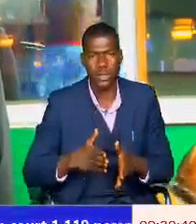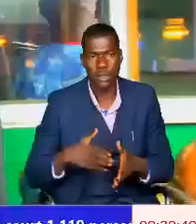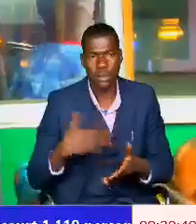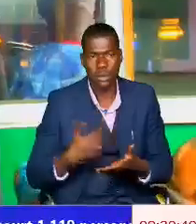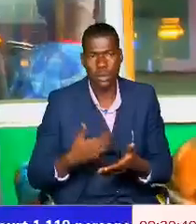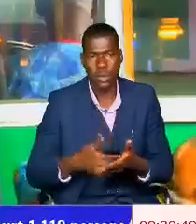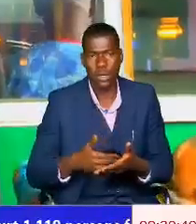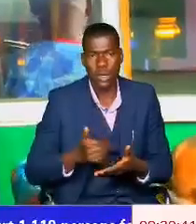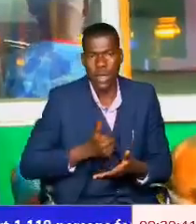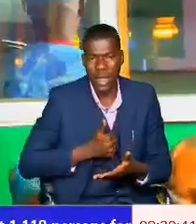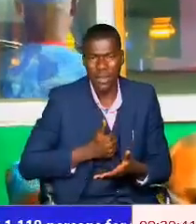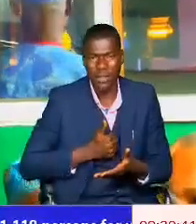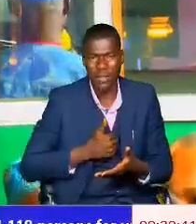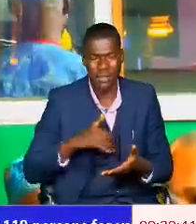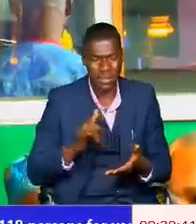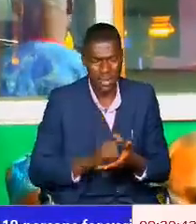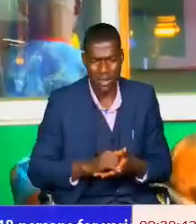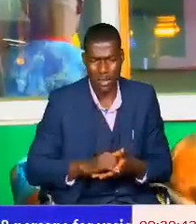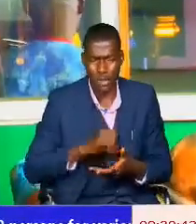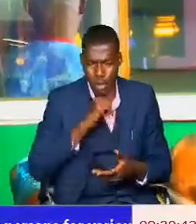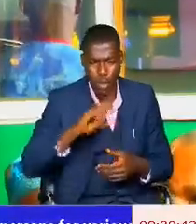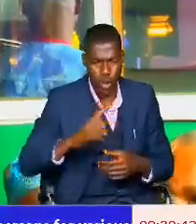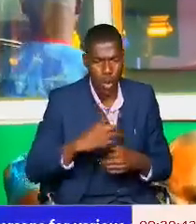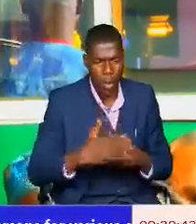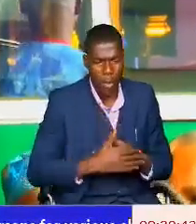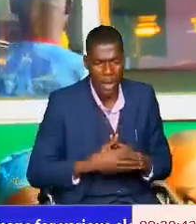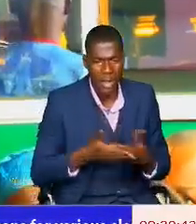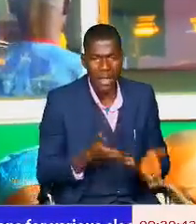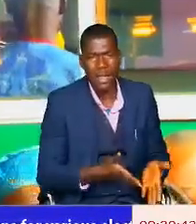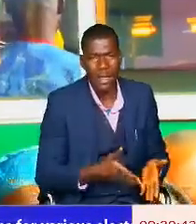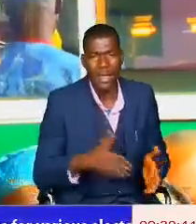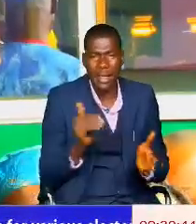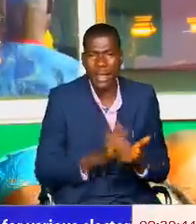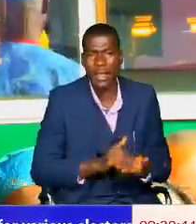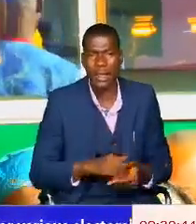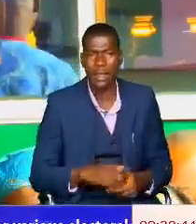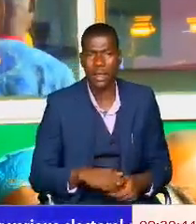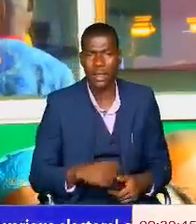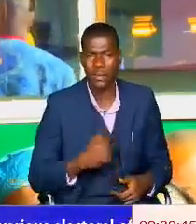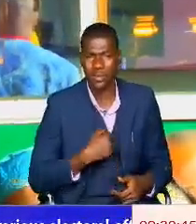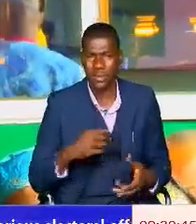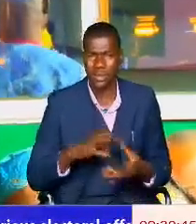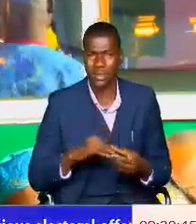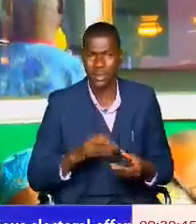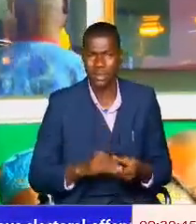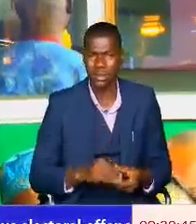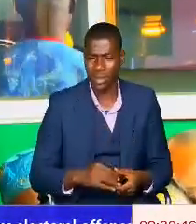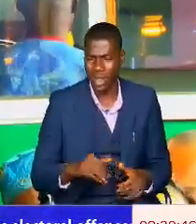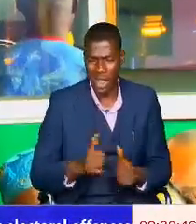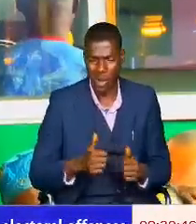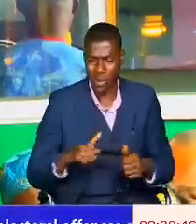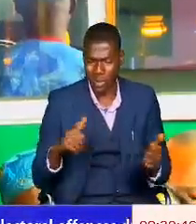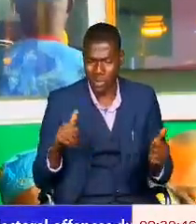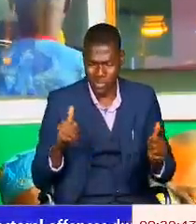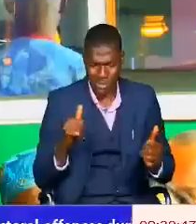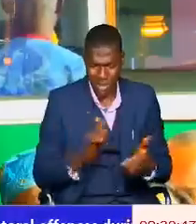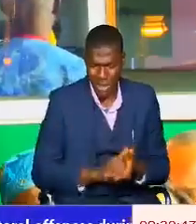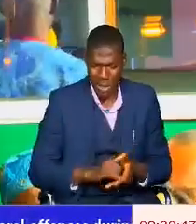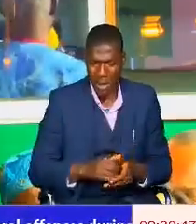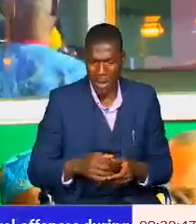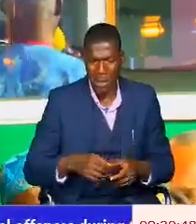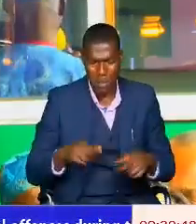police station ever, that he should not ever come back to this police station. I said, officer, how would that be possible? This is